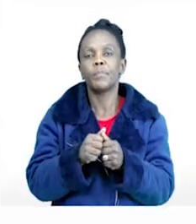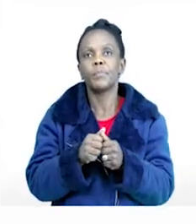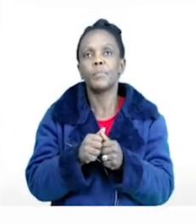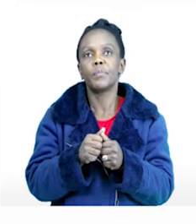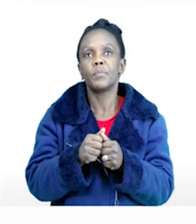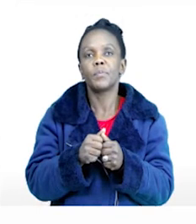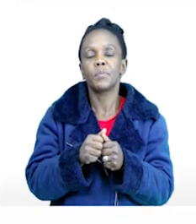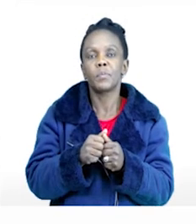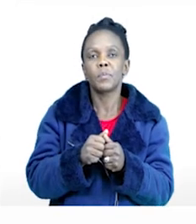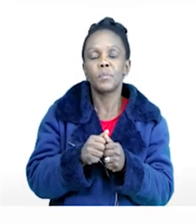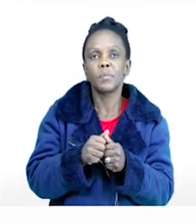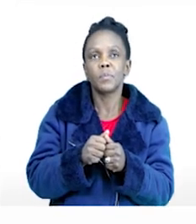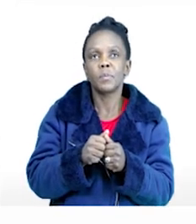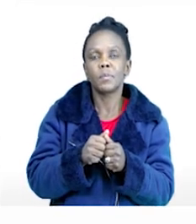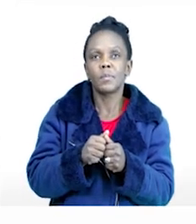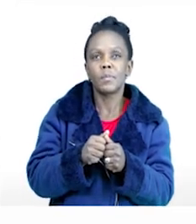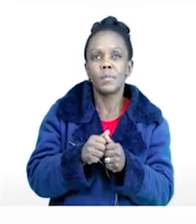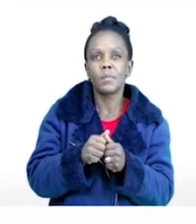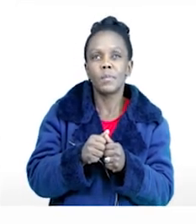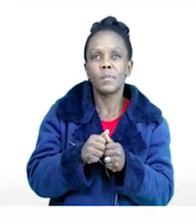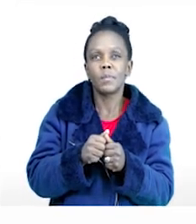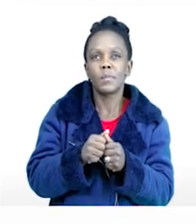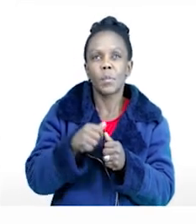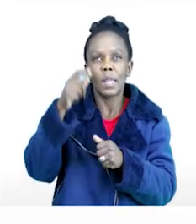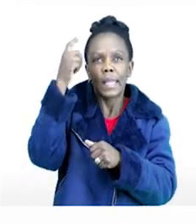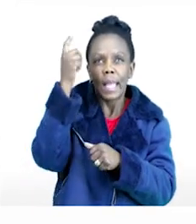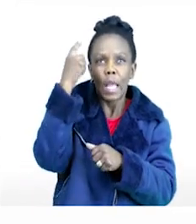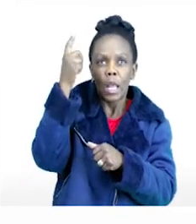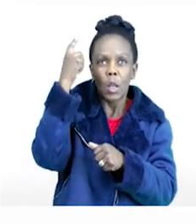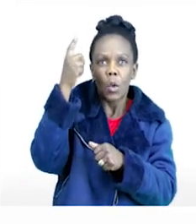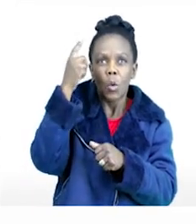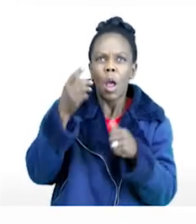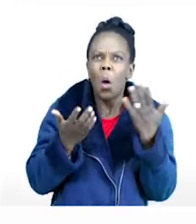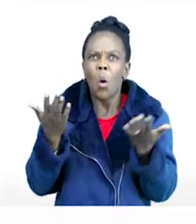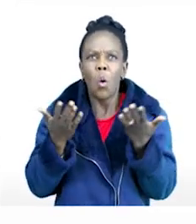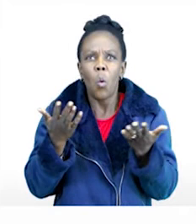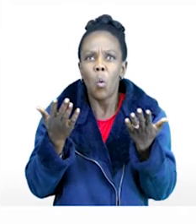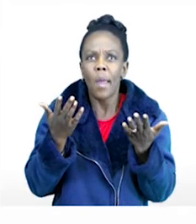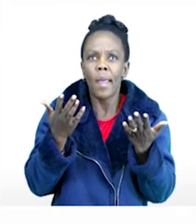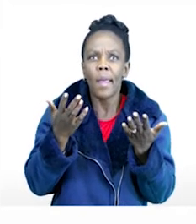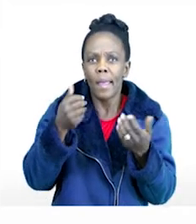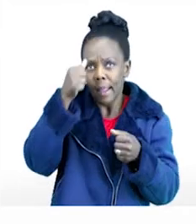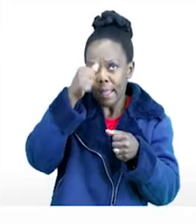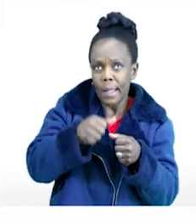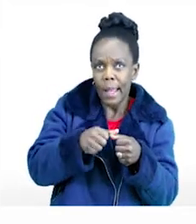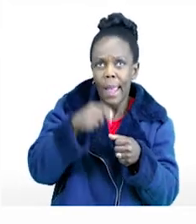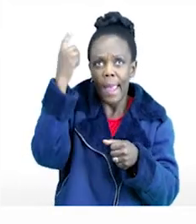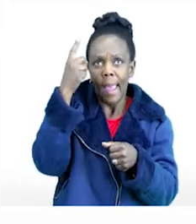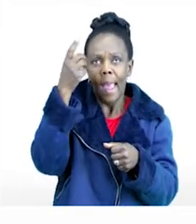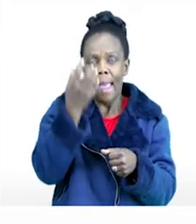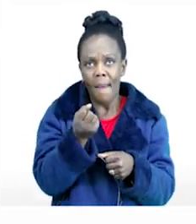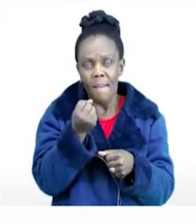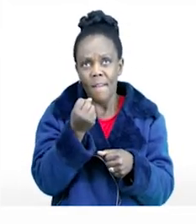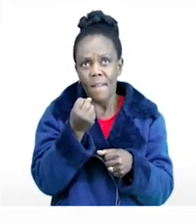to help the boy find is the helicopter. Remember, a helicopter has